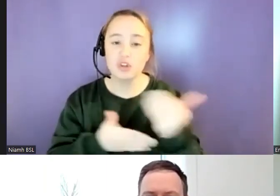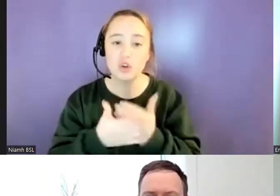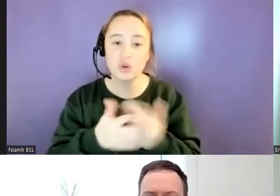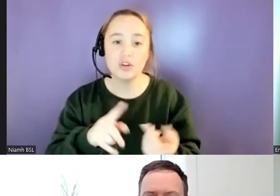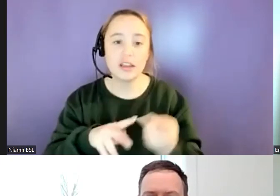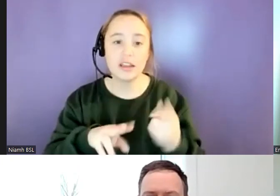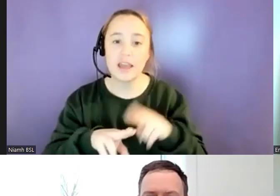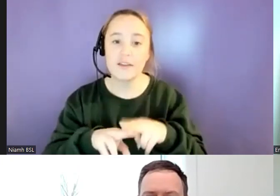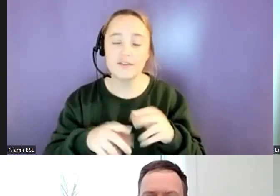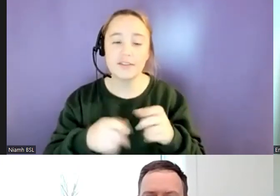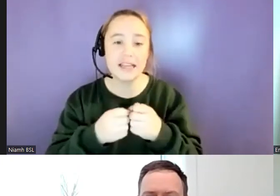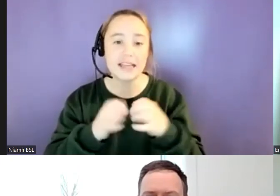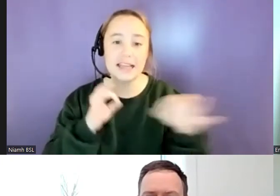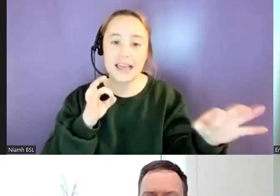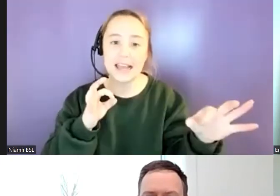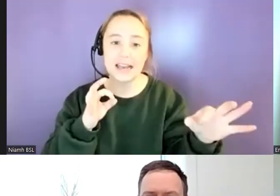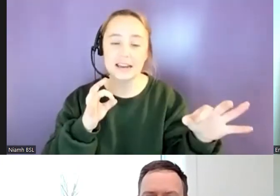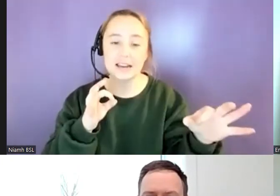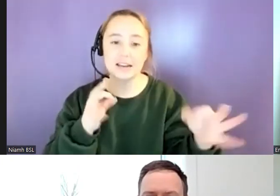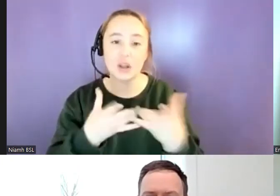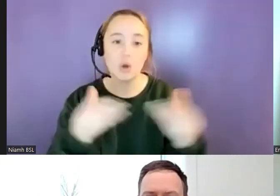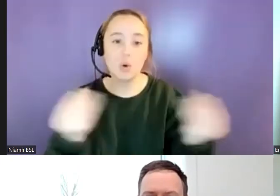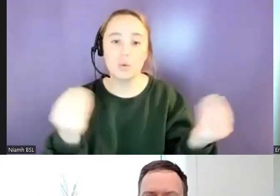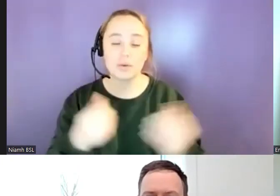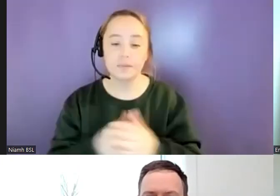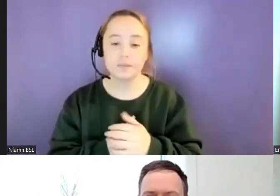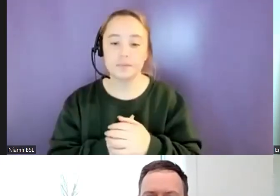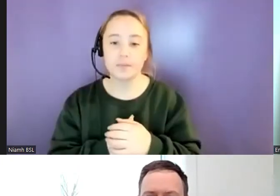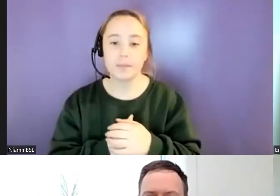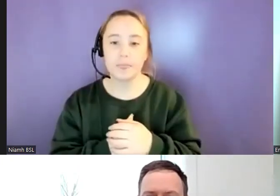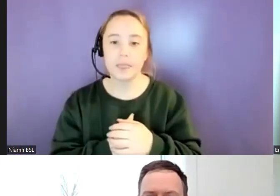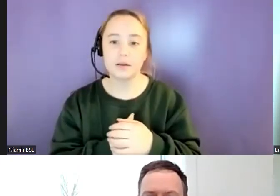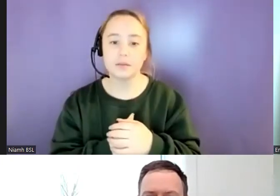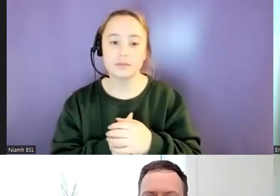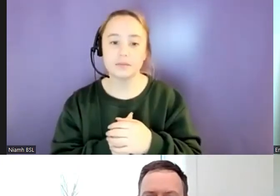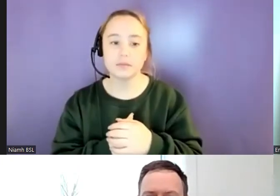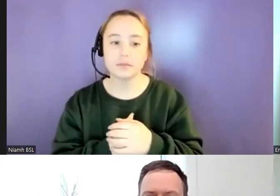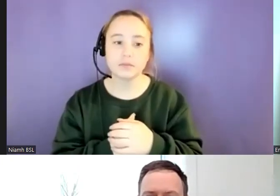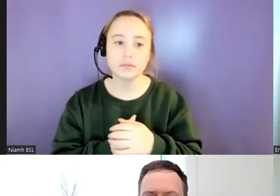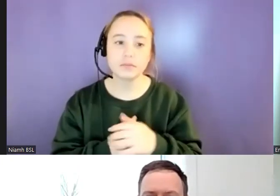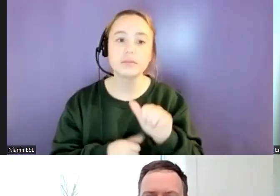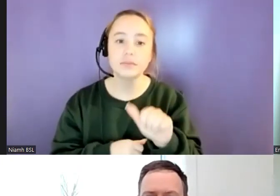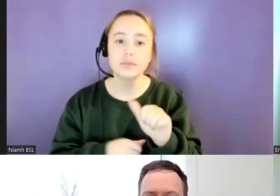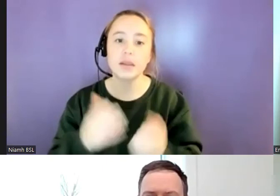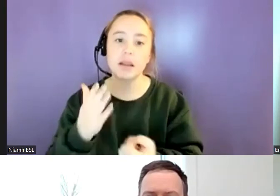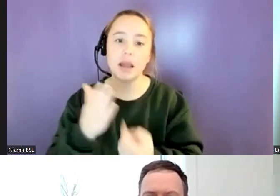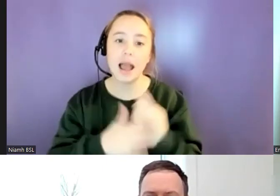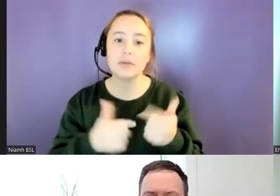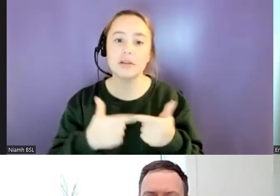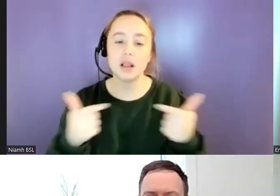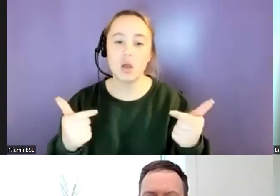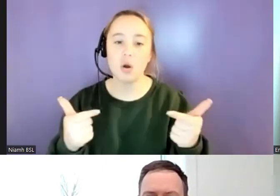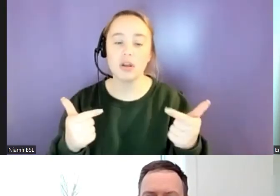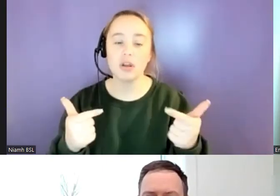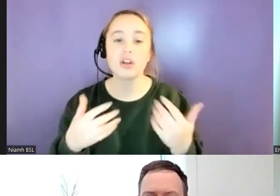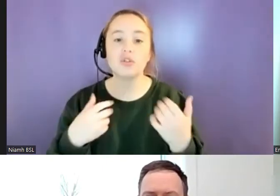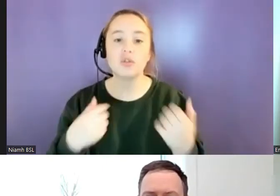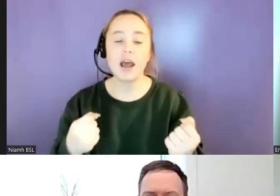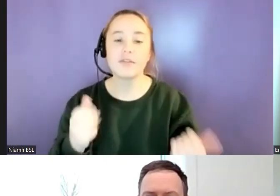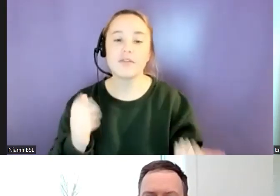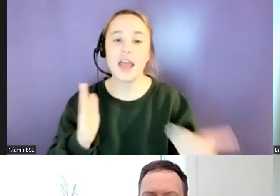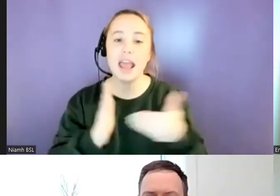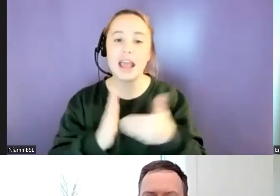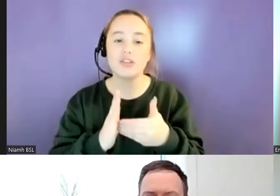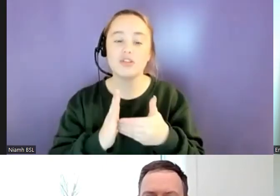canes? Yeah, certainly. So it's something that comes up a lot. So we do have spare wooden kind